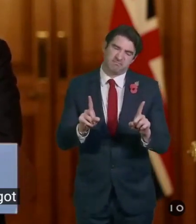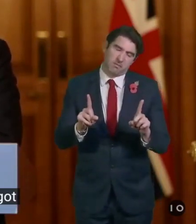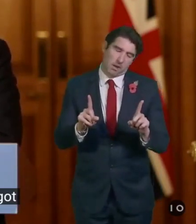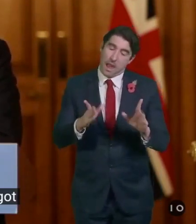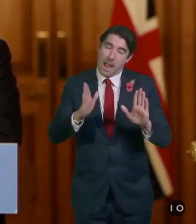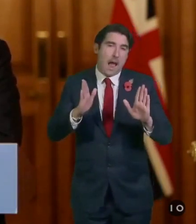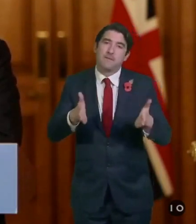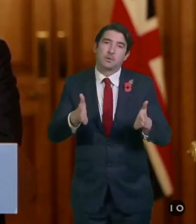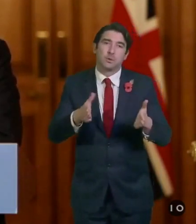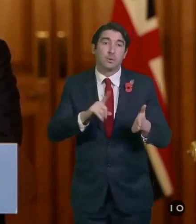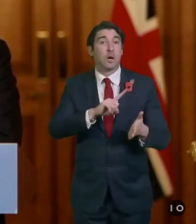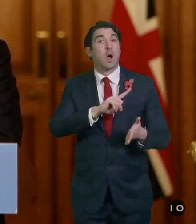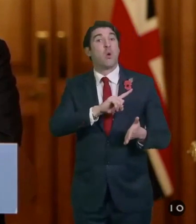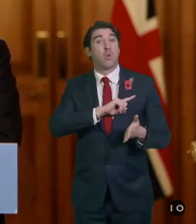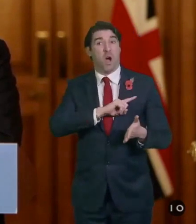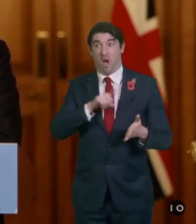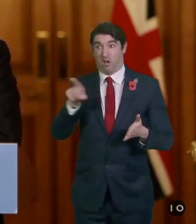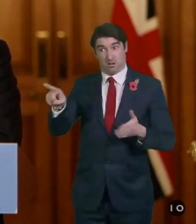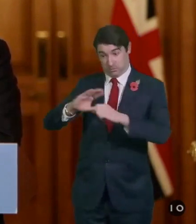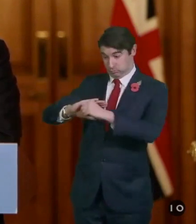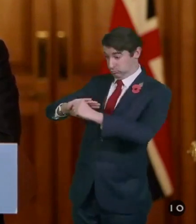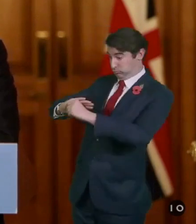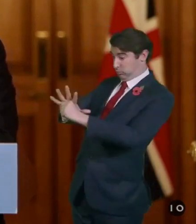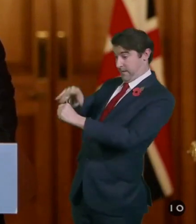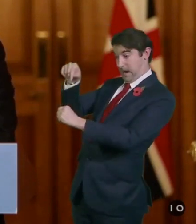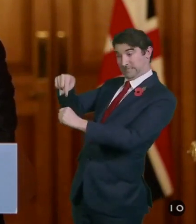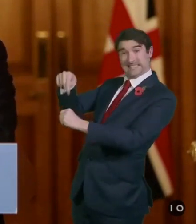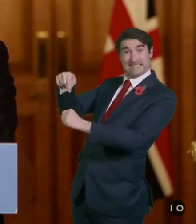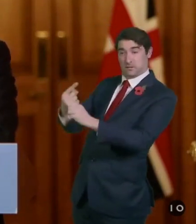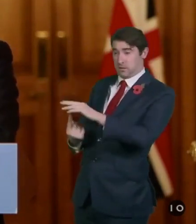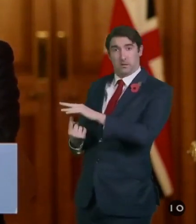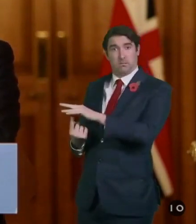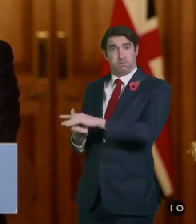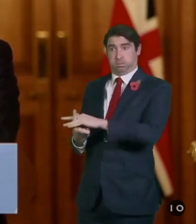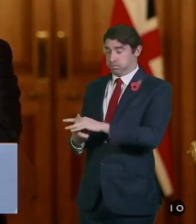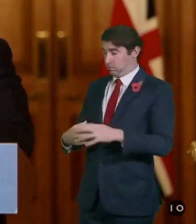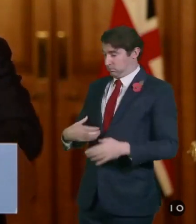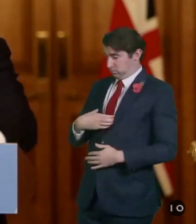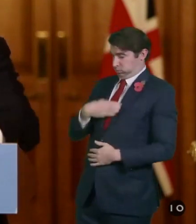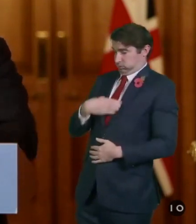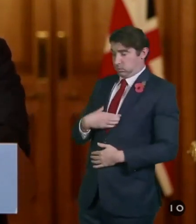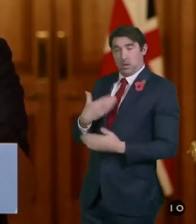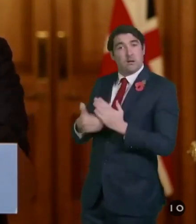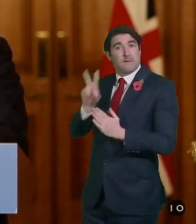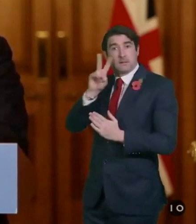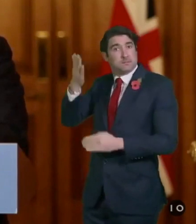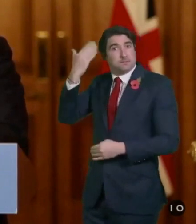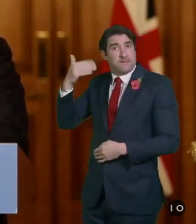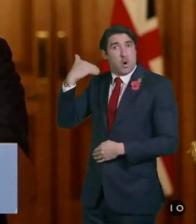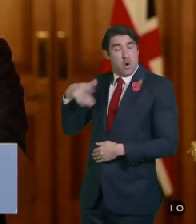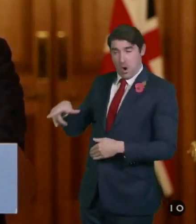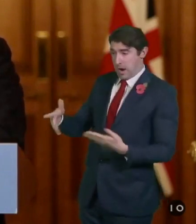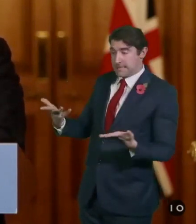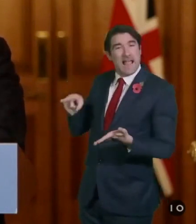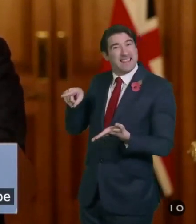And in this country, alas, as across much of Europe, the virus is spreading even faster than